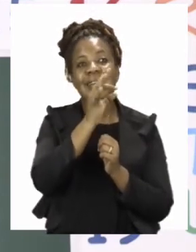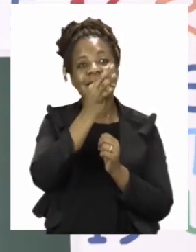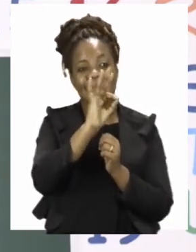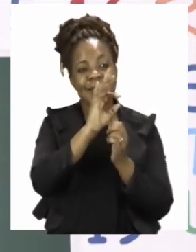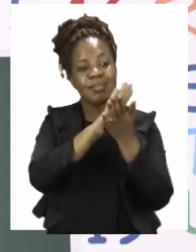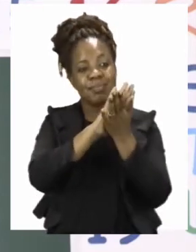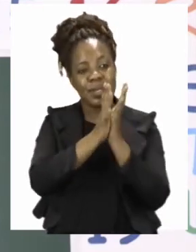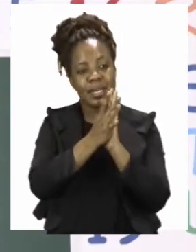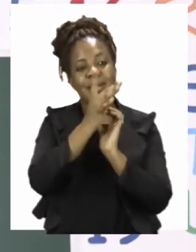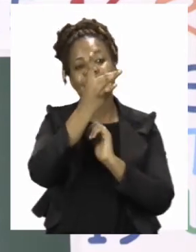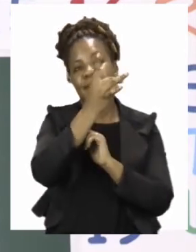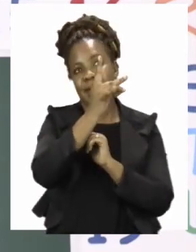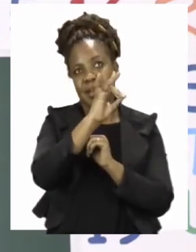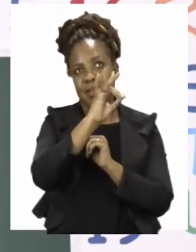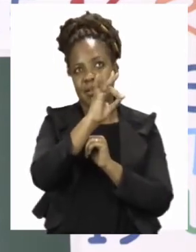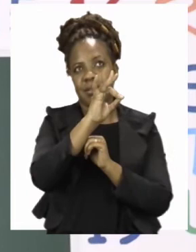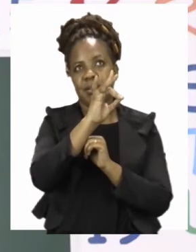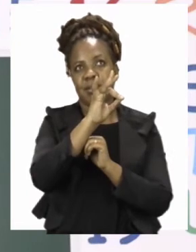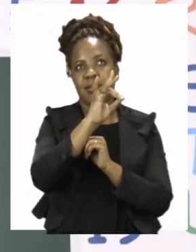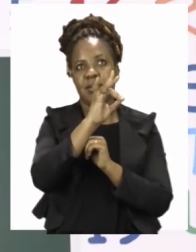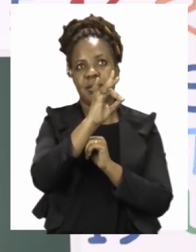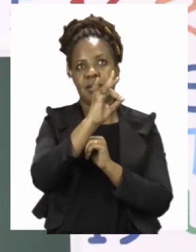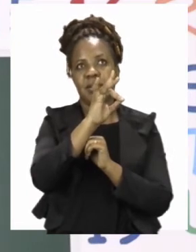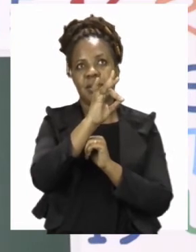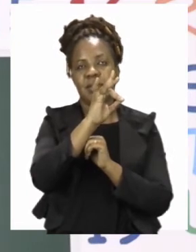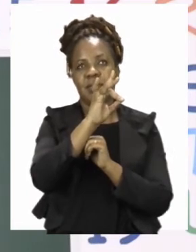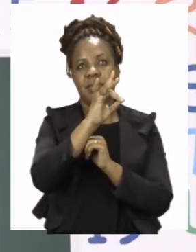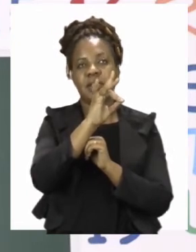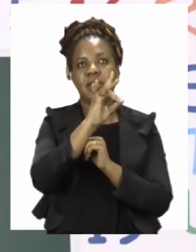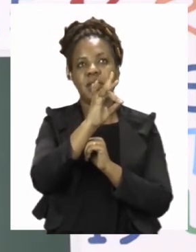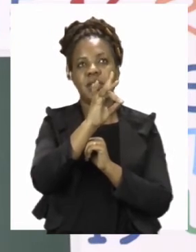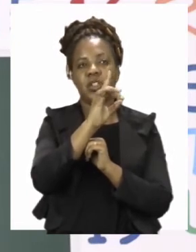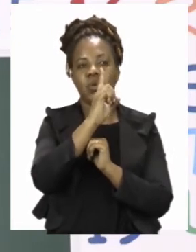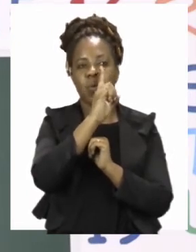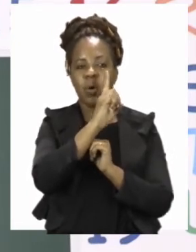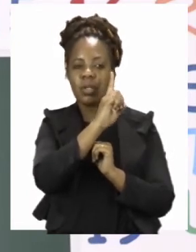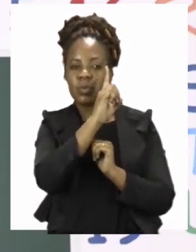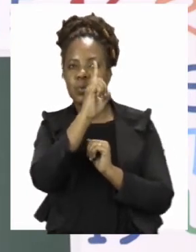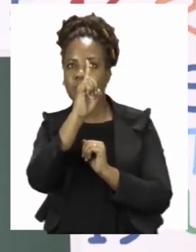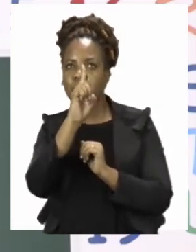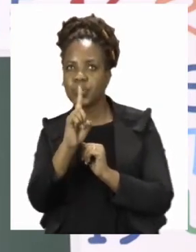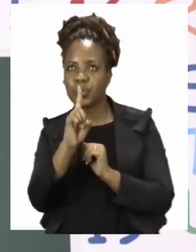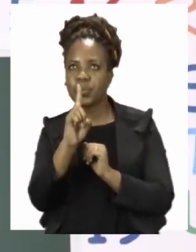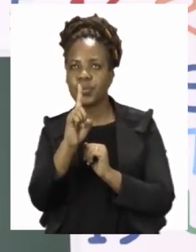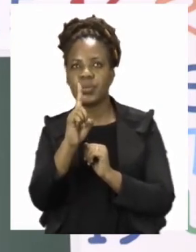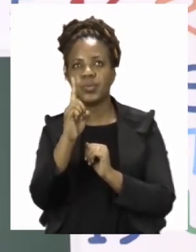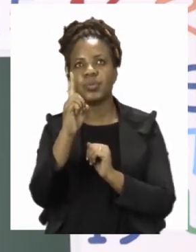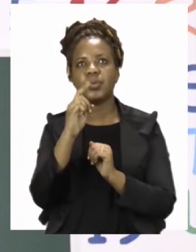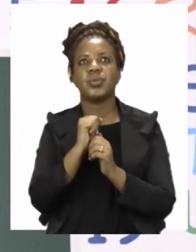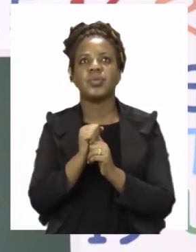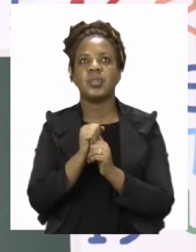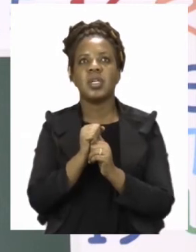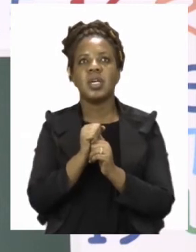our tens and which ones are our units. In this case, we have our tens and we